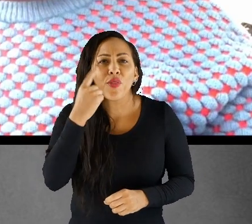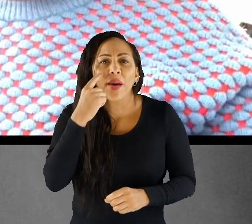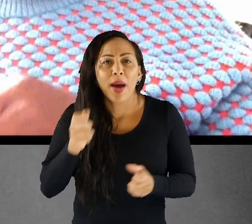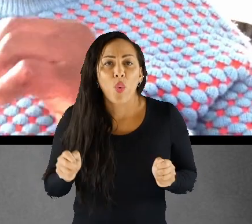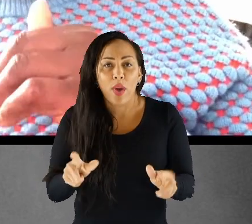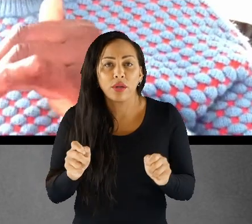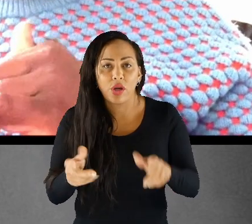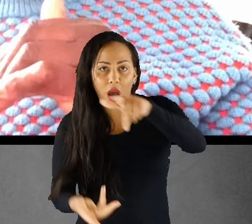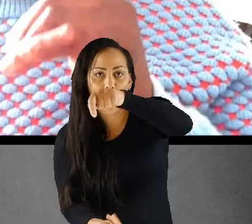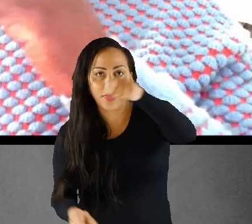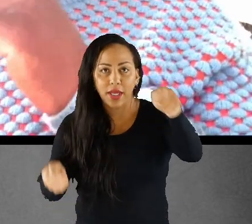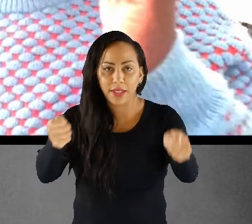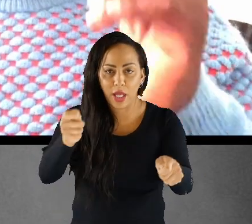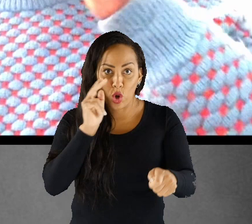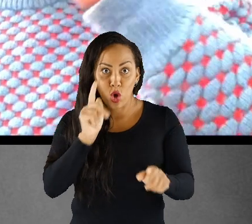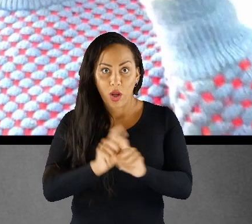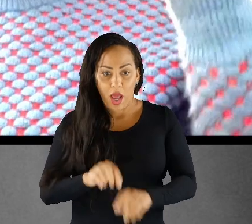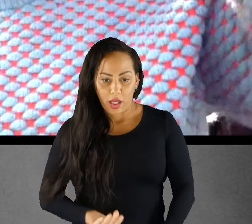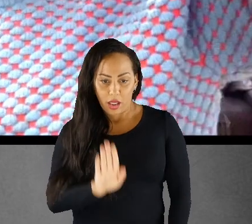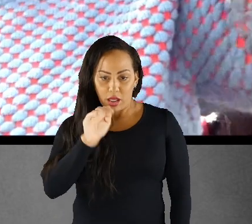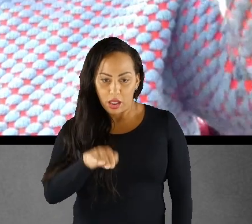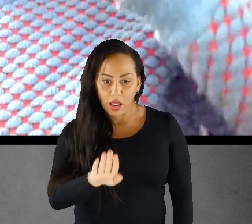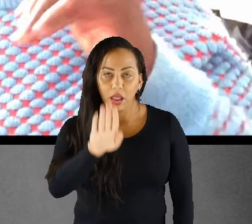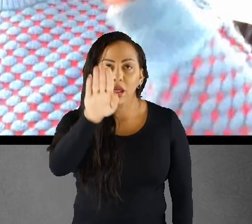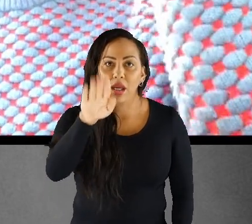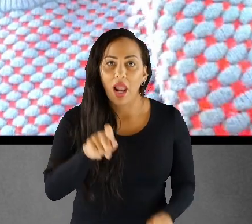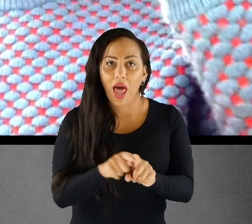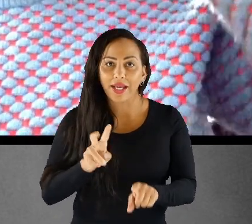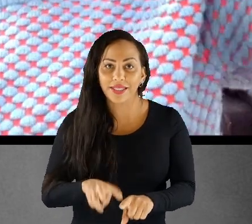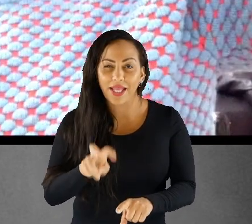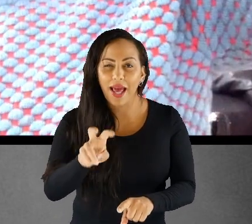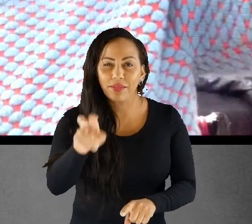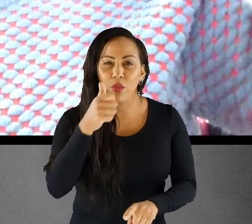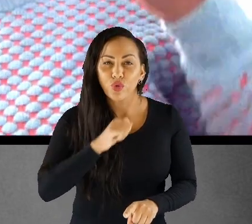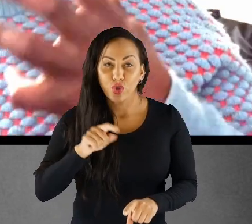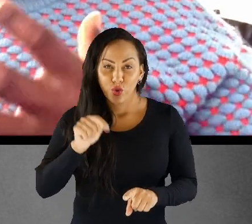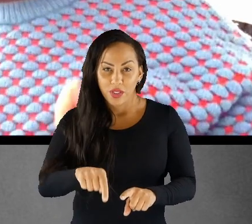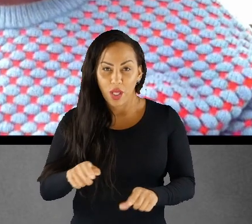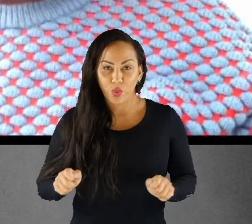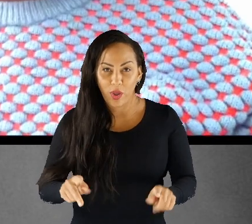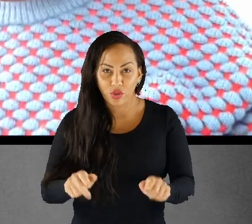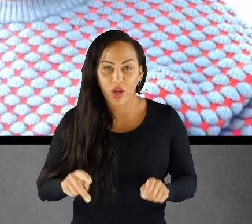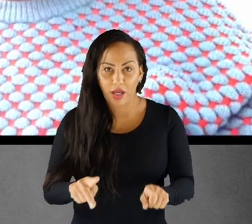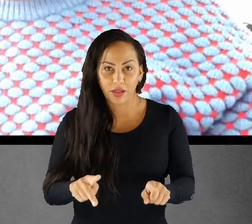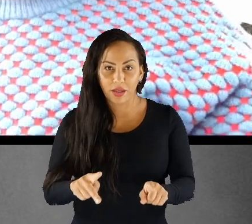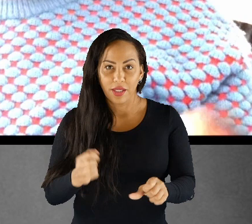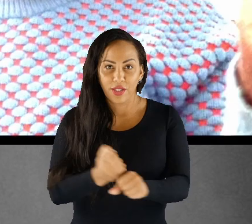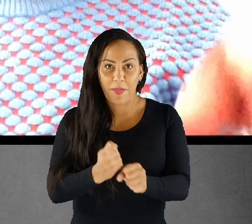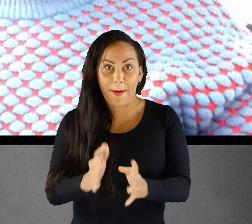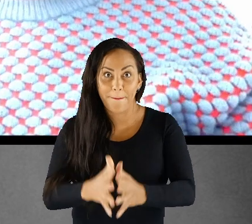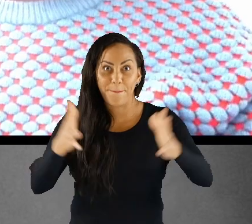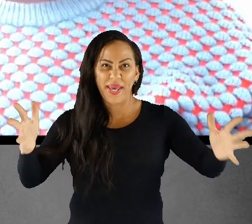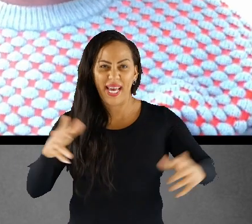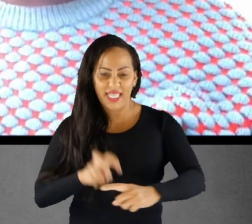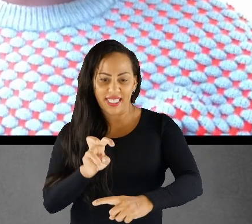step. So I want to use those to see if I can to create this kind of huge stairway. But I also, this is